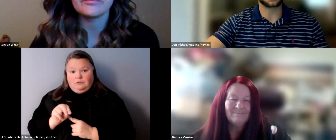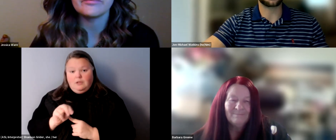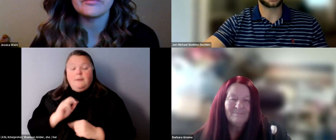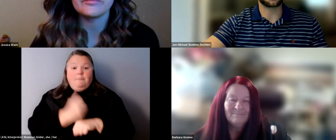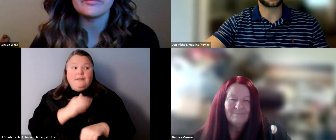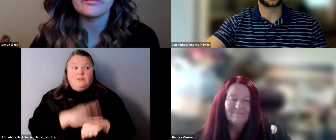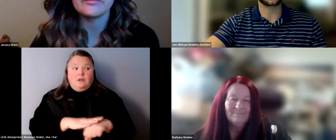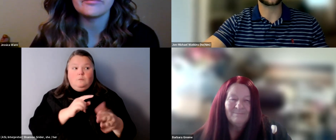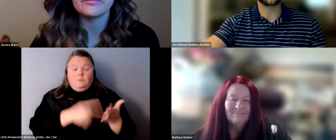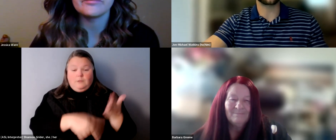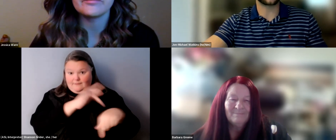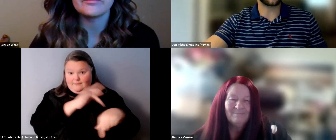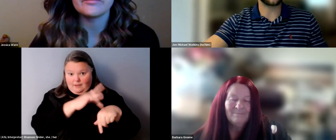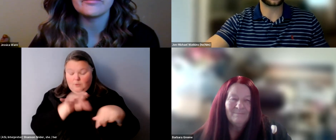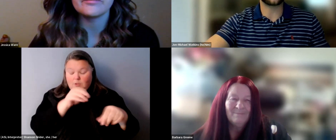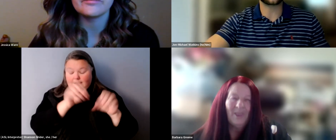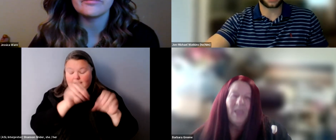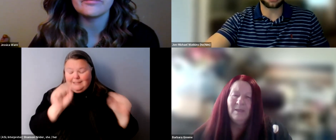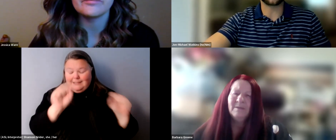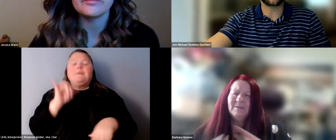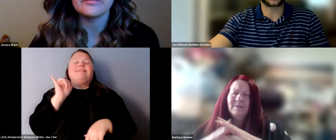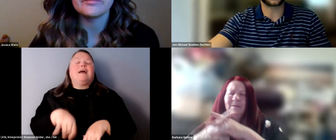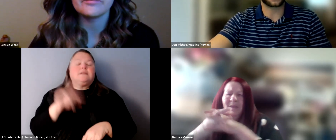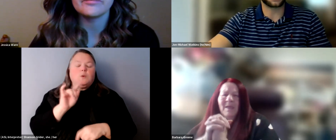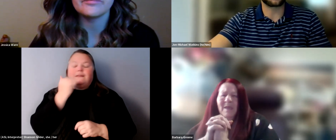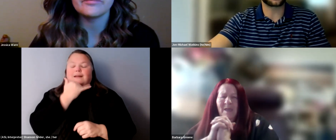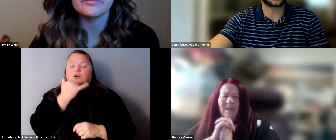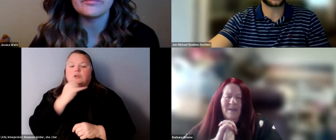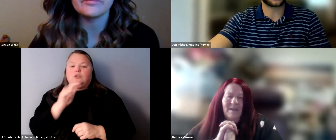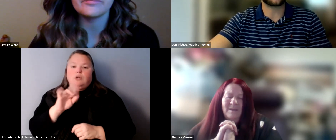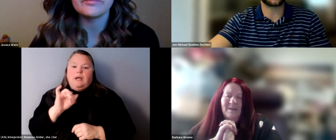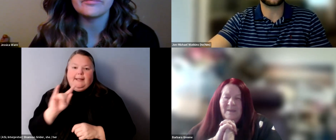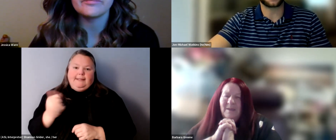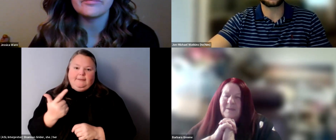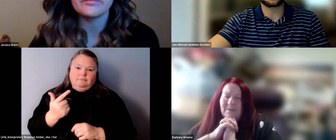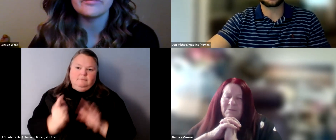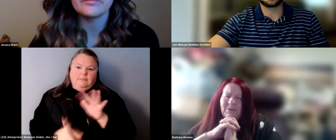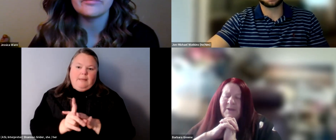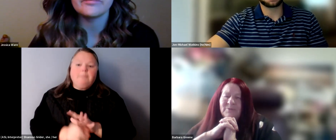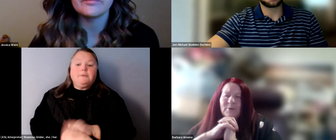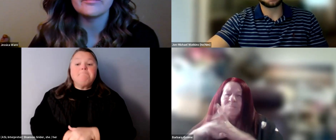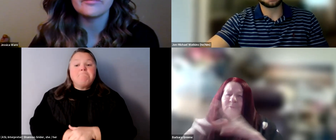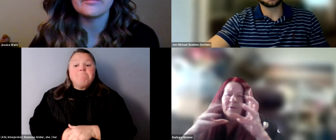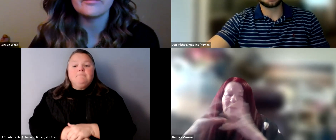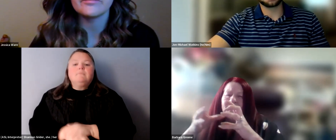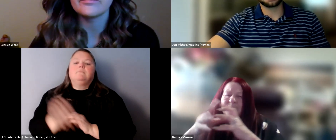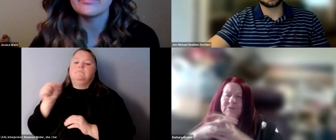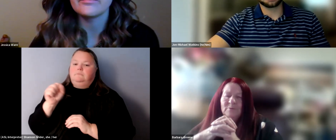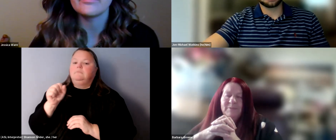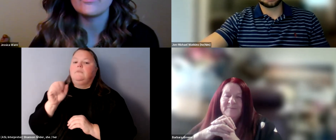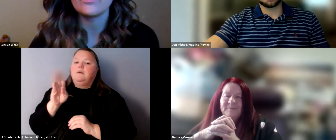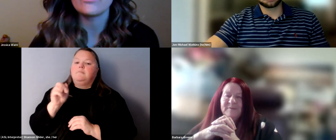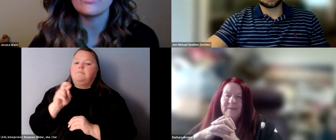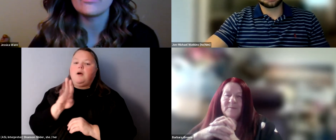the system, I think is really where that error tracking came into play. Yeah, there are a lot of